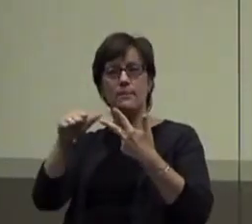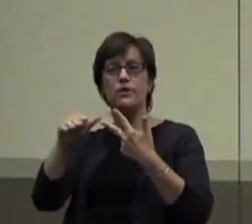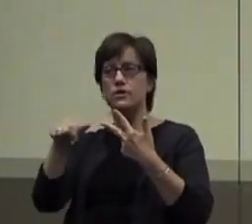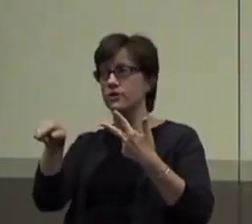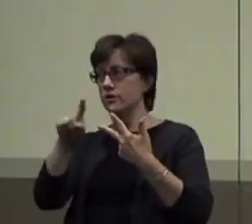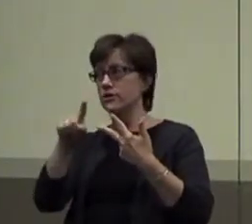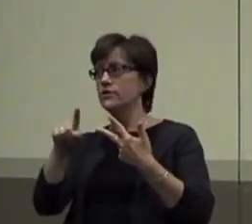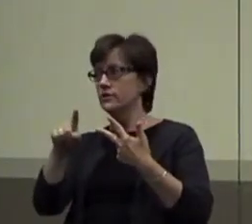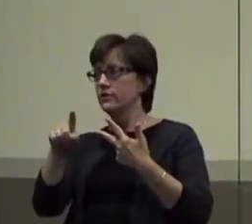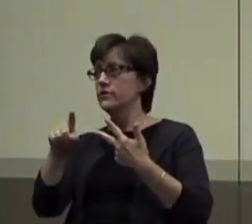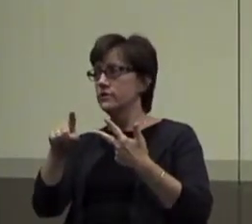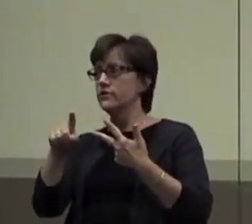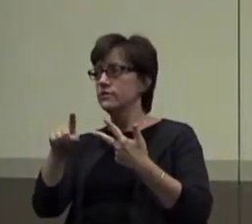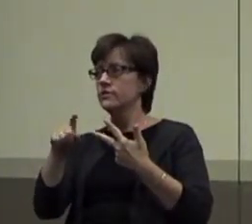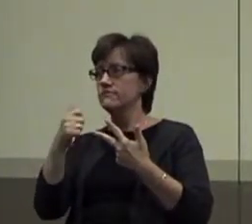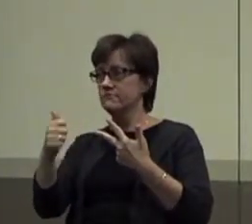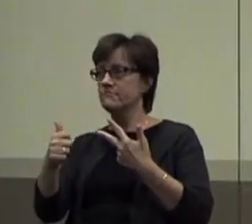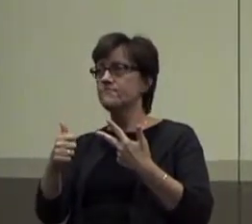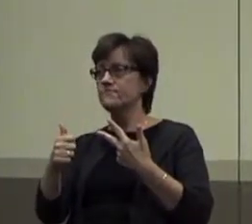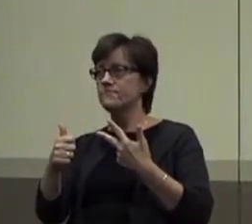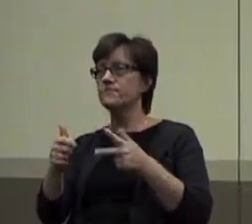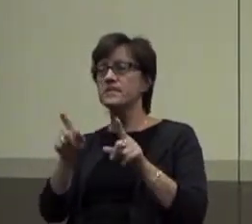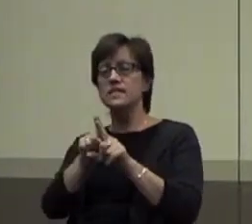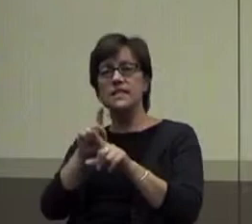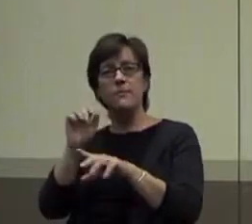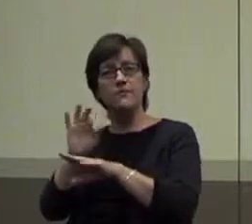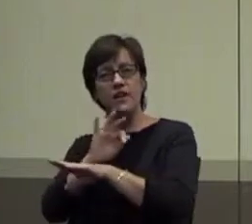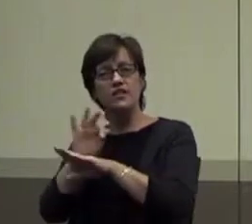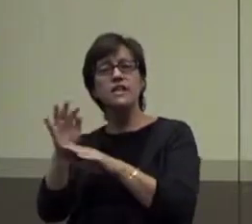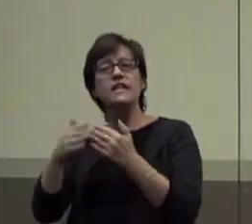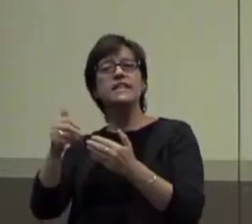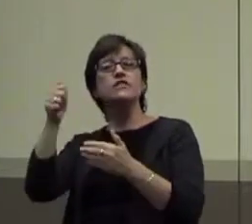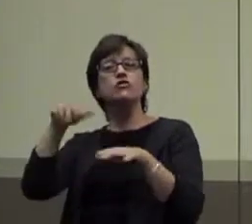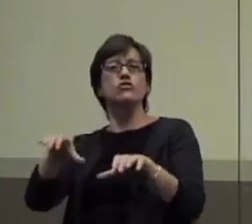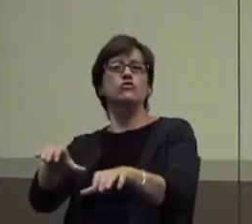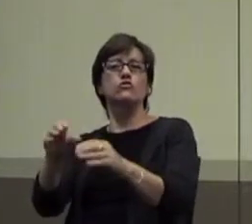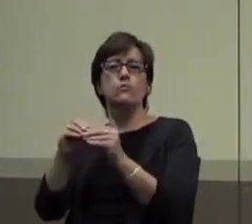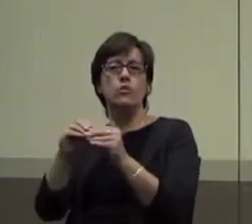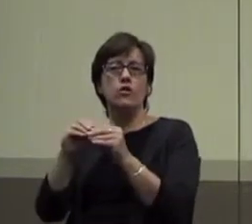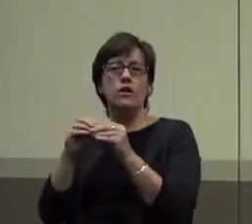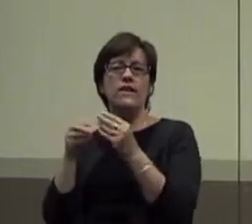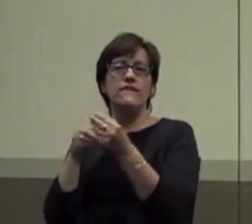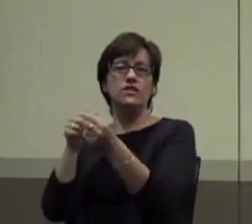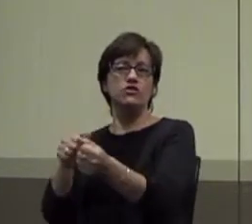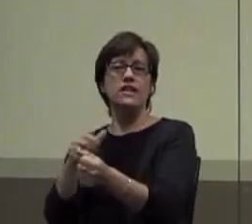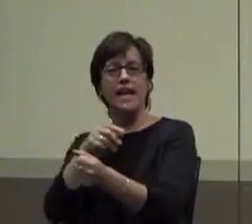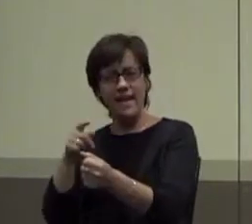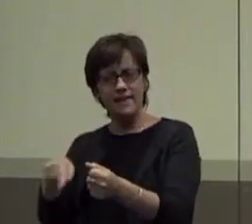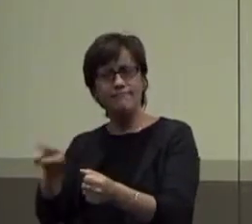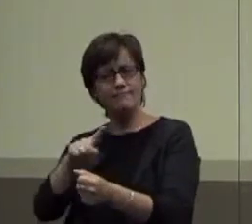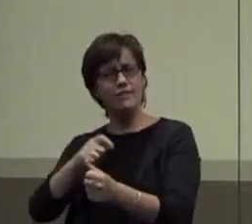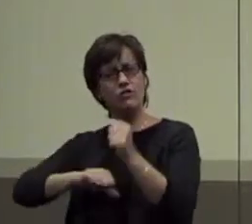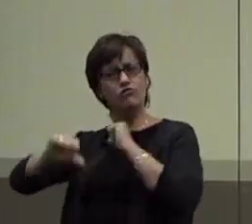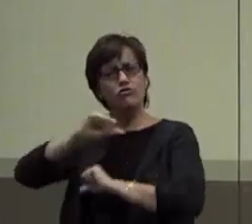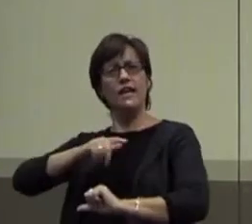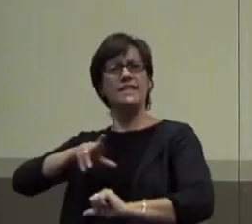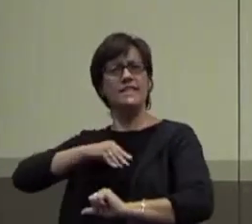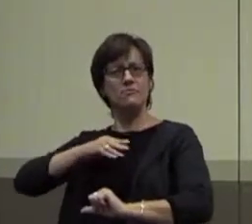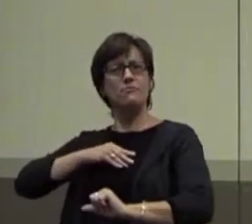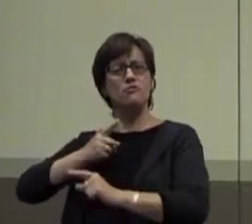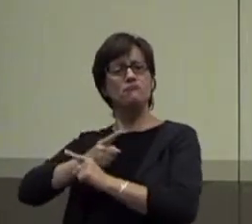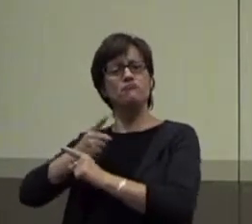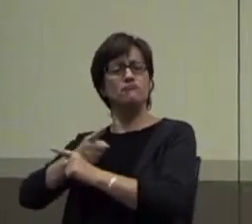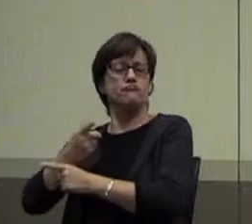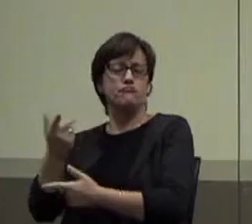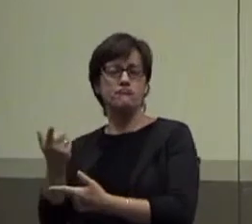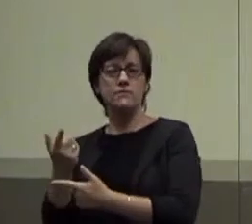down? Think you know them? Okay? Same function, easier to do, more efficient, and is socially acceptable. So